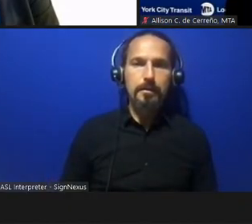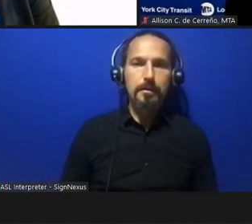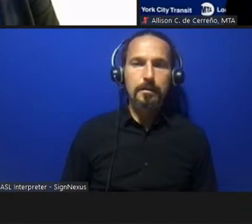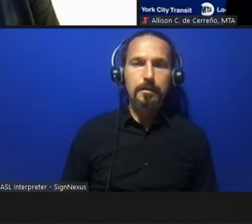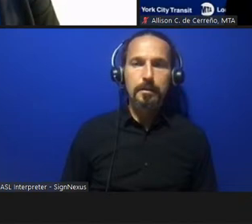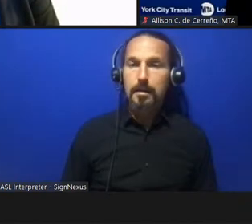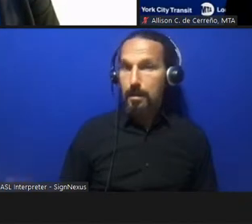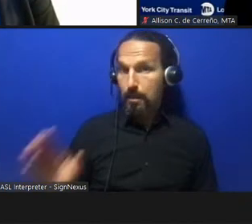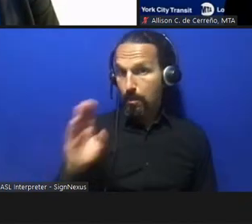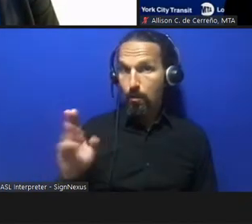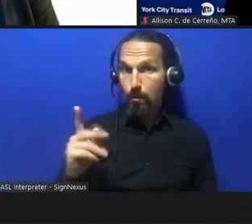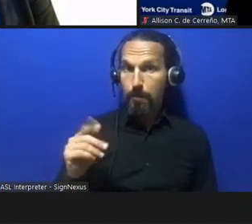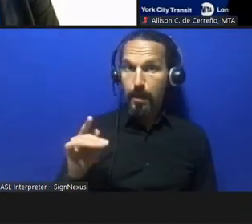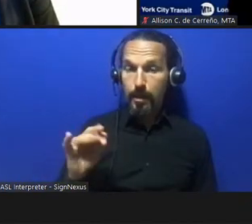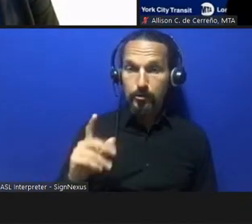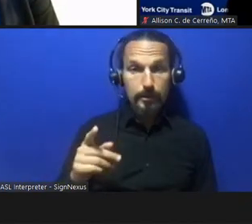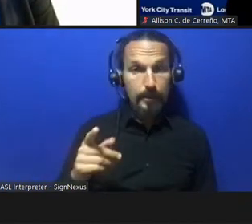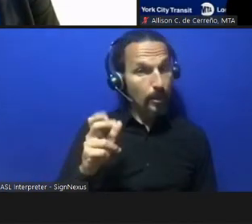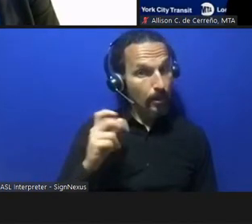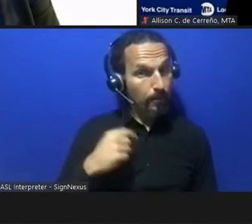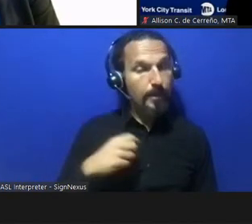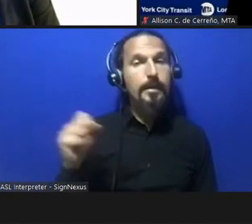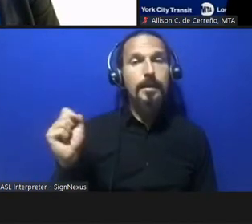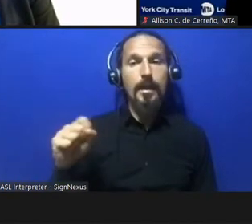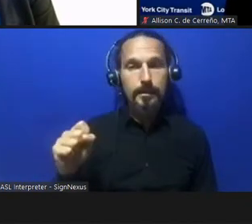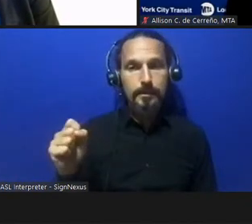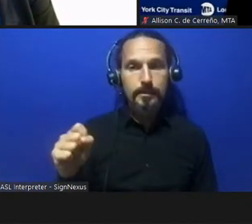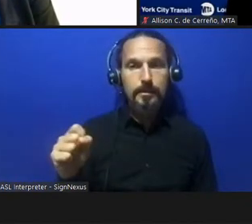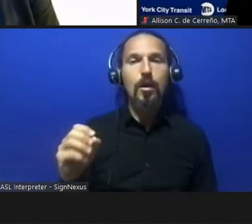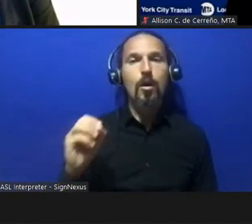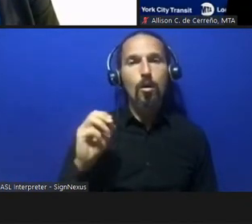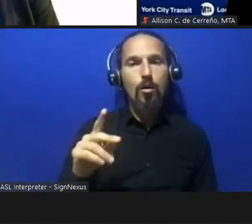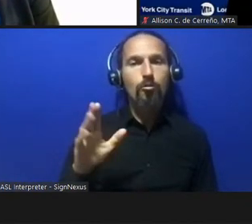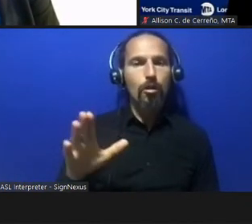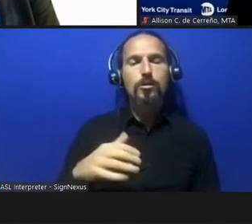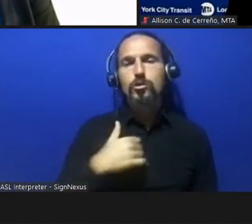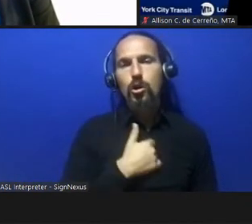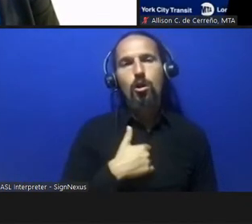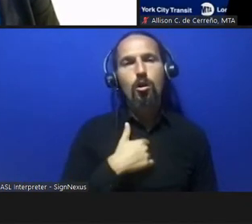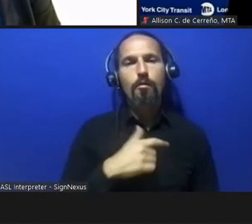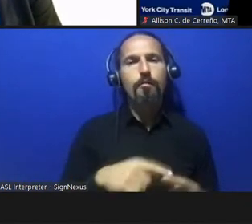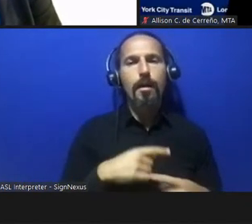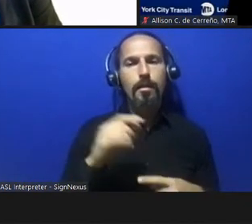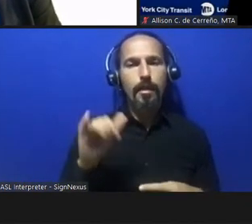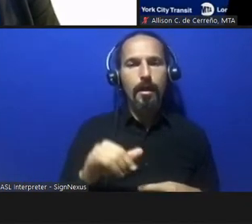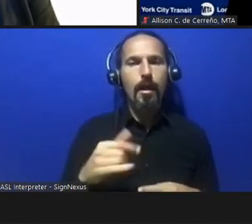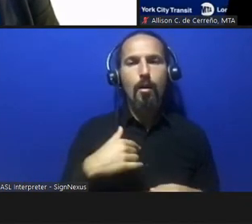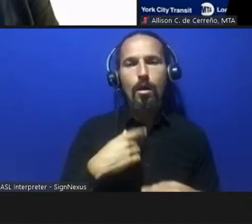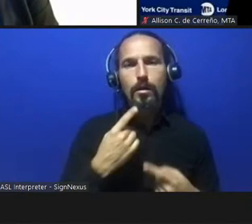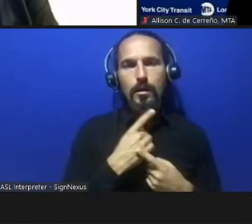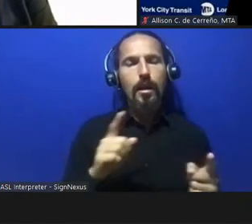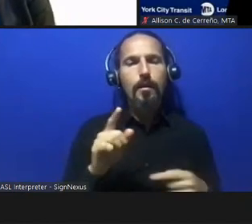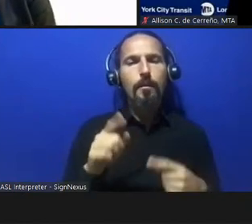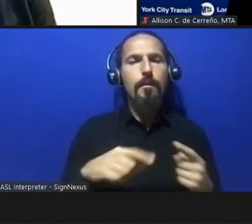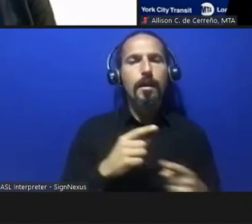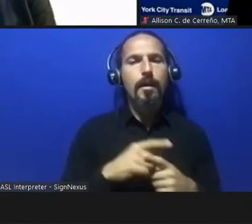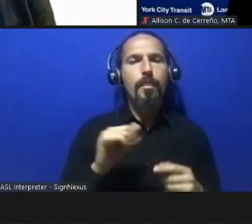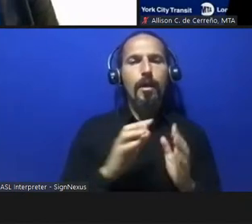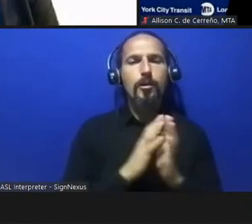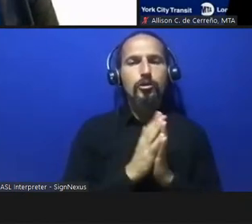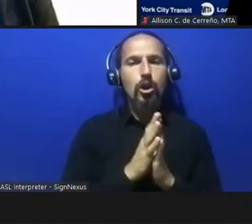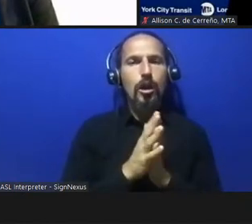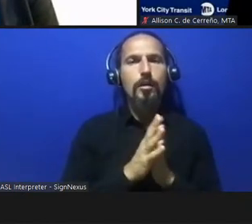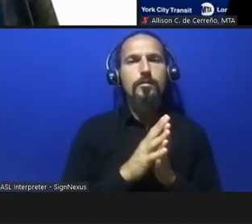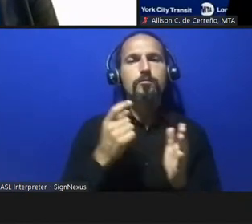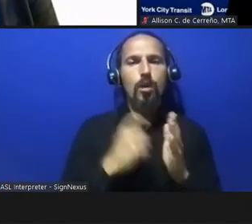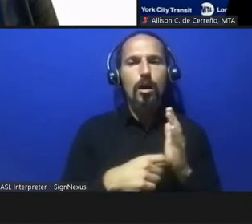hi patrick oh hi yes can you hear me yes we can okay great i'm very sorry about that oh i just wanted to talk about congestion pricing i'm a middle